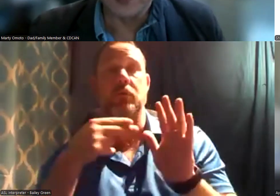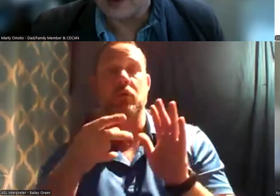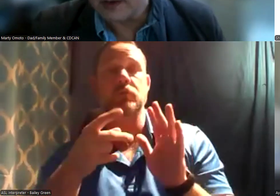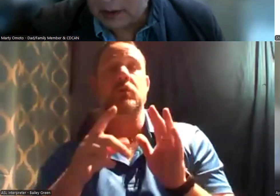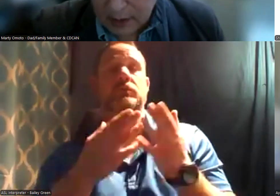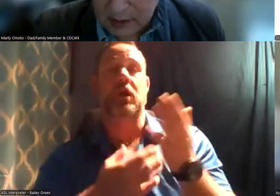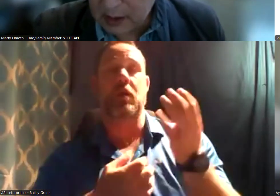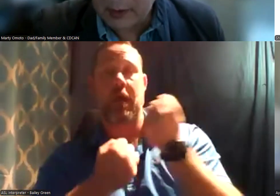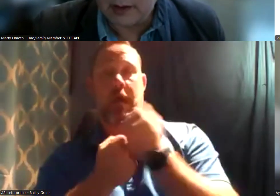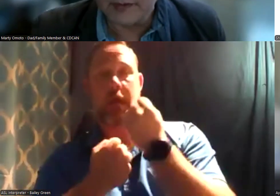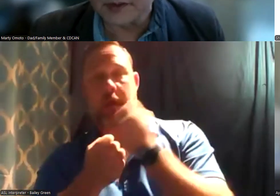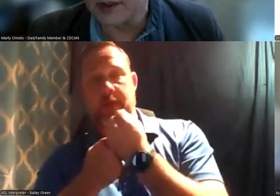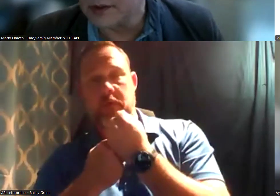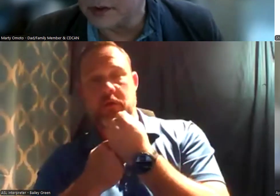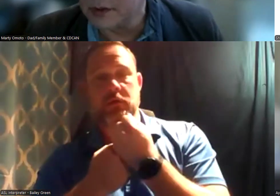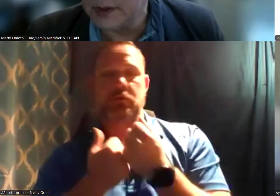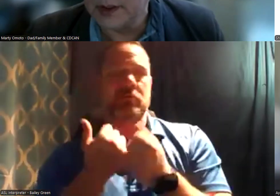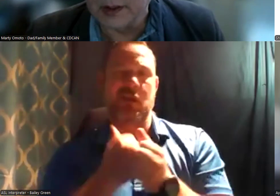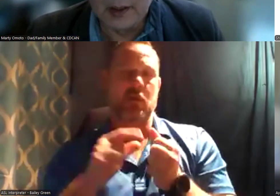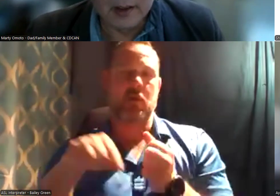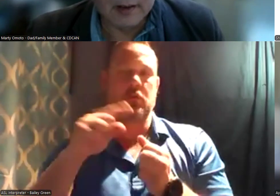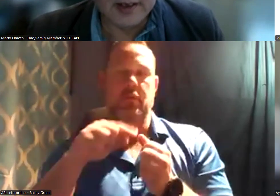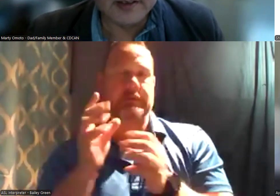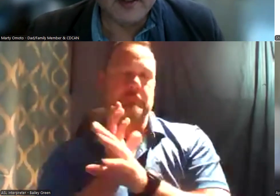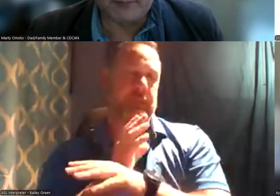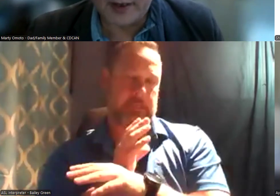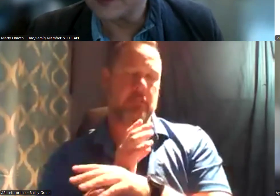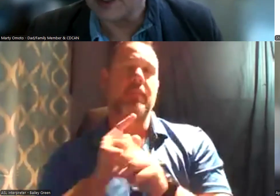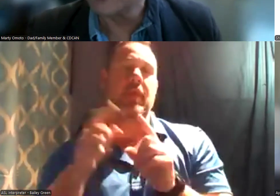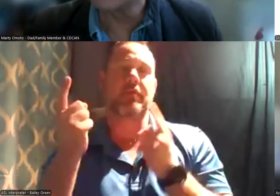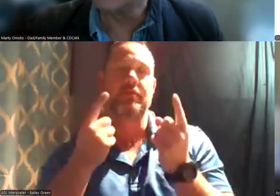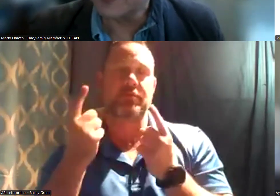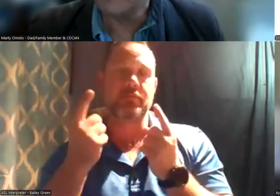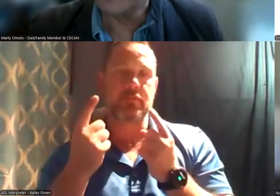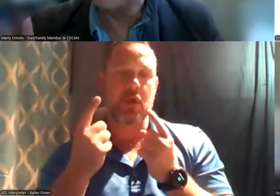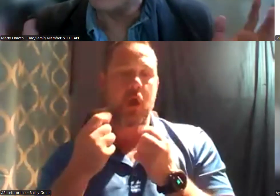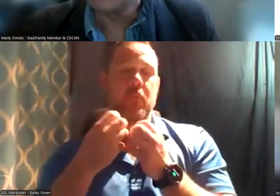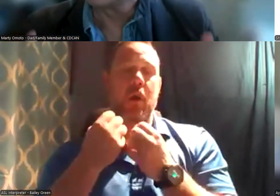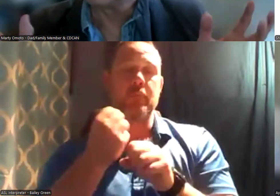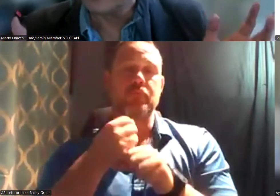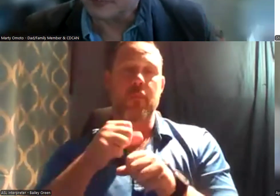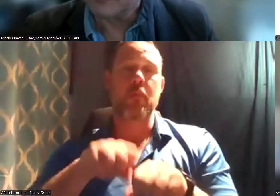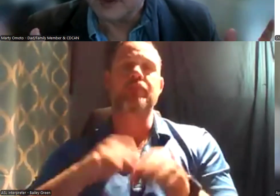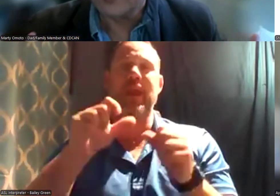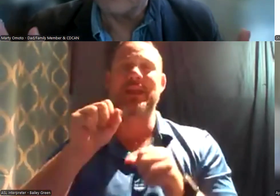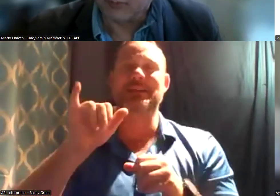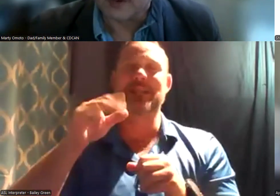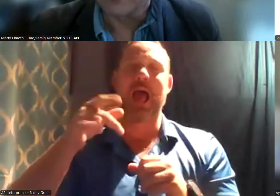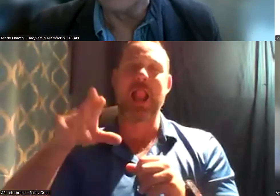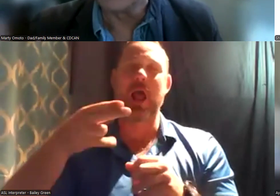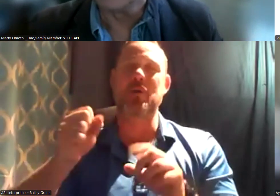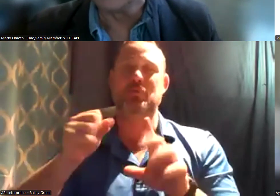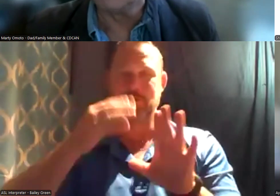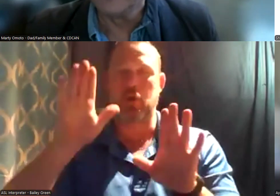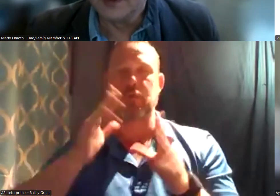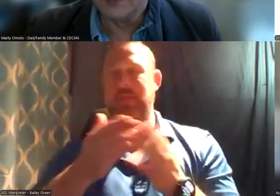have said, not in anybody on this Zoom meeting, that they thought breaking silos was a good thing, but they didn't think it was really, really